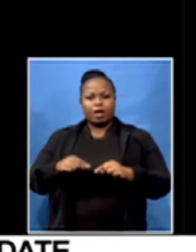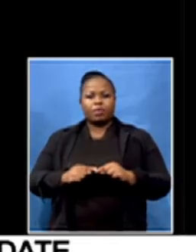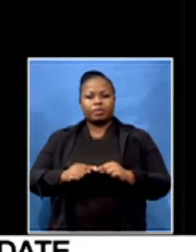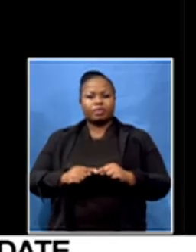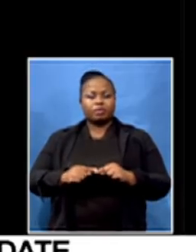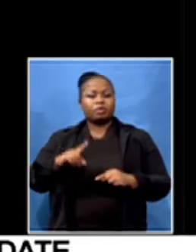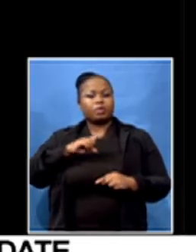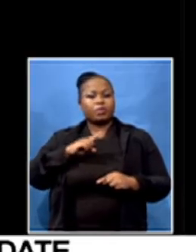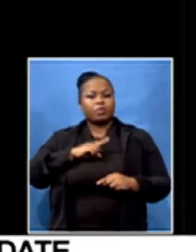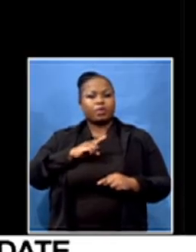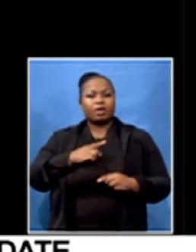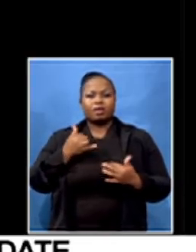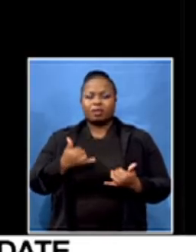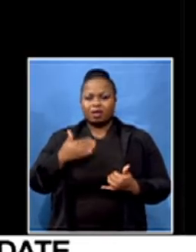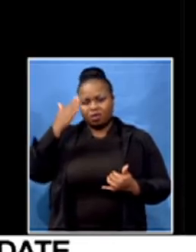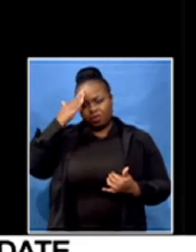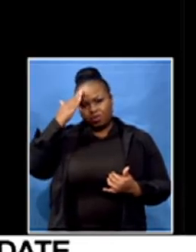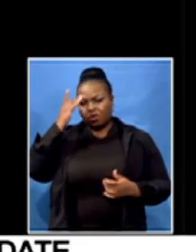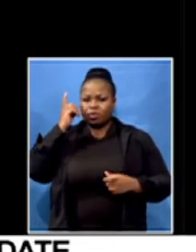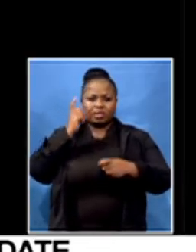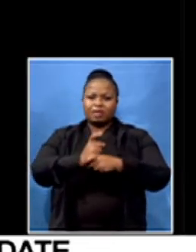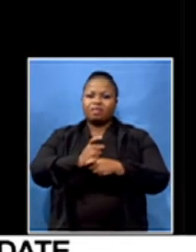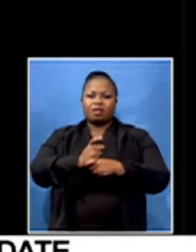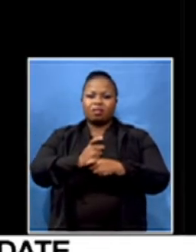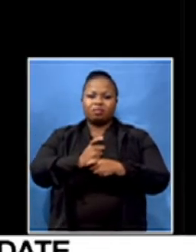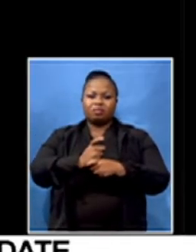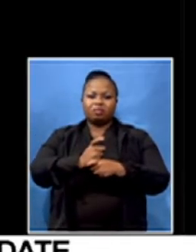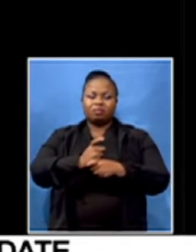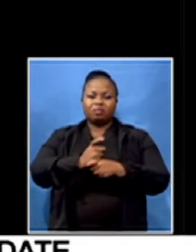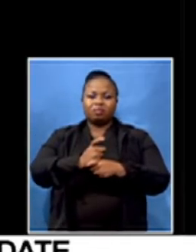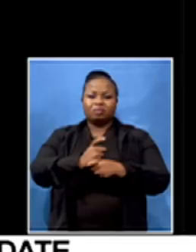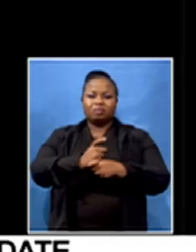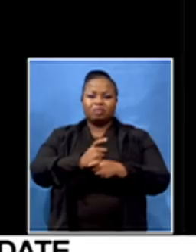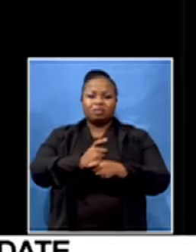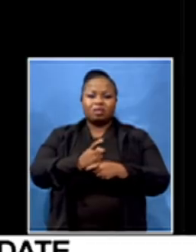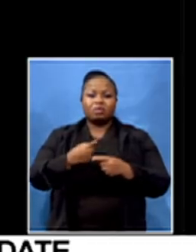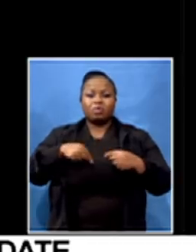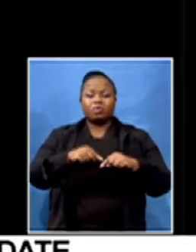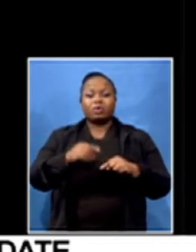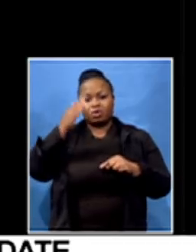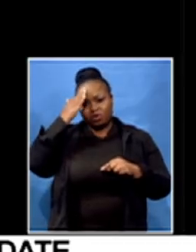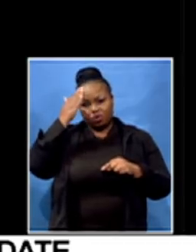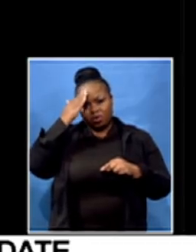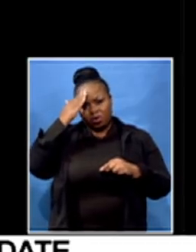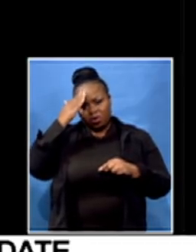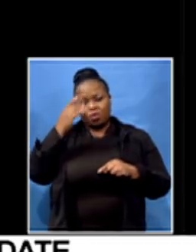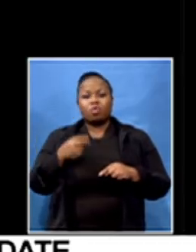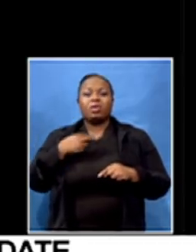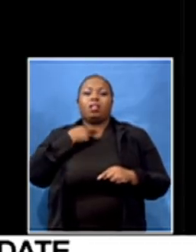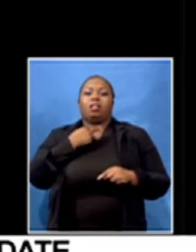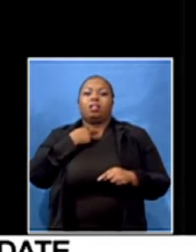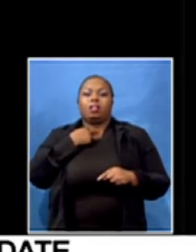the difficulties that are going to be enforced on our ability to